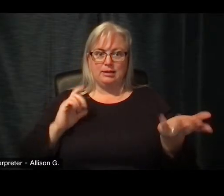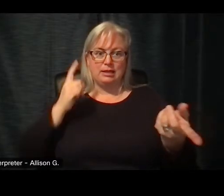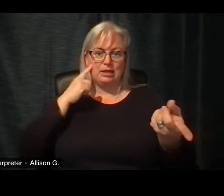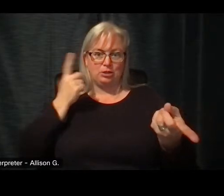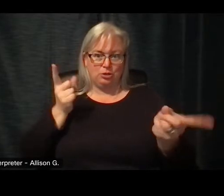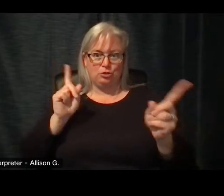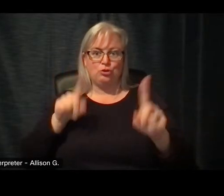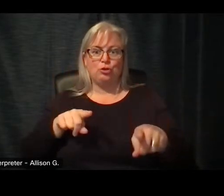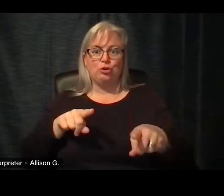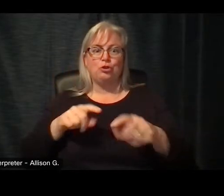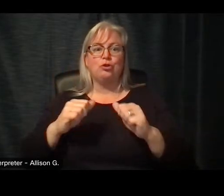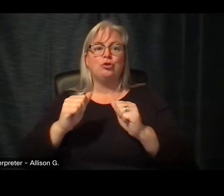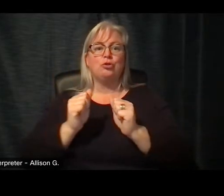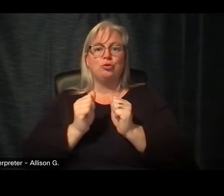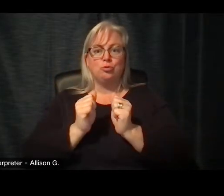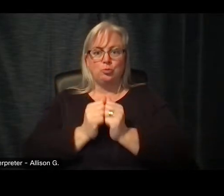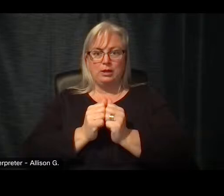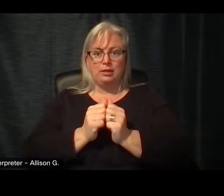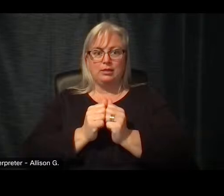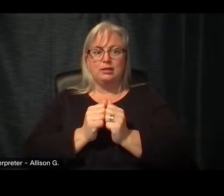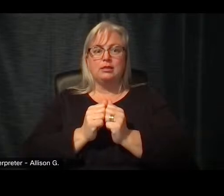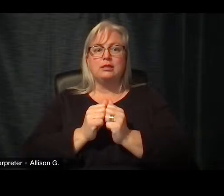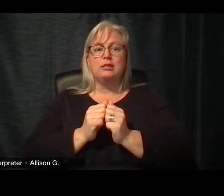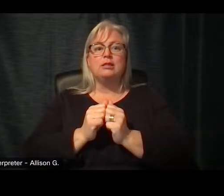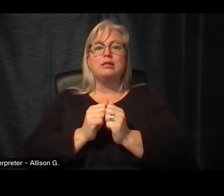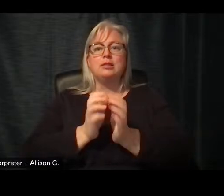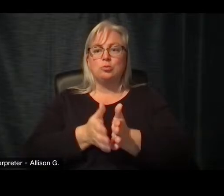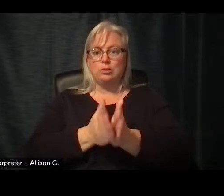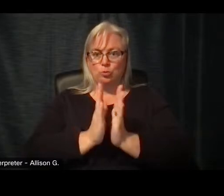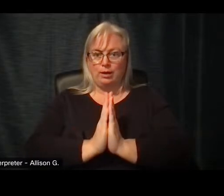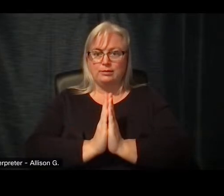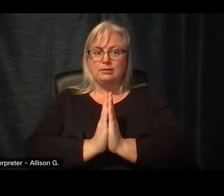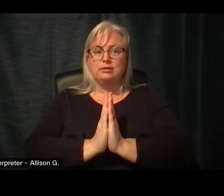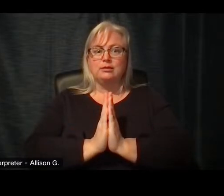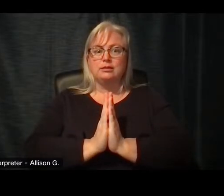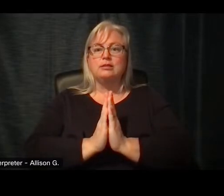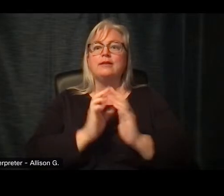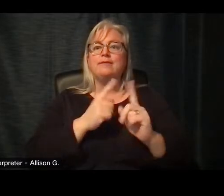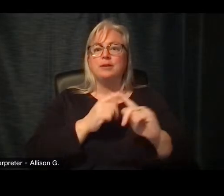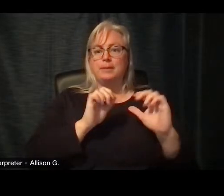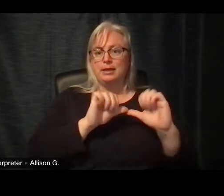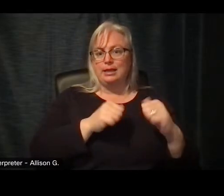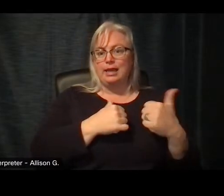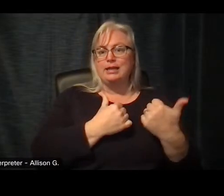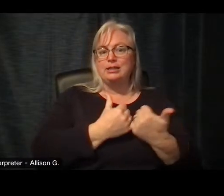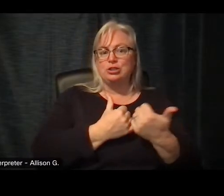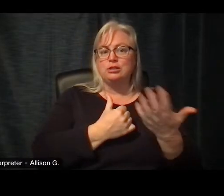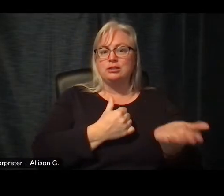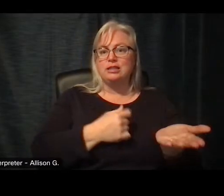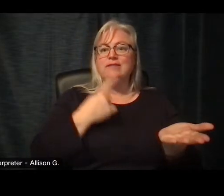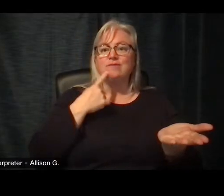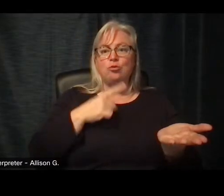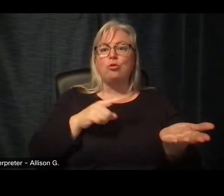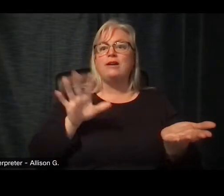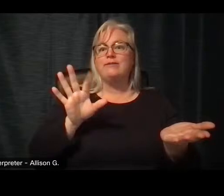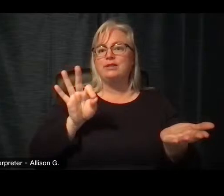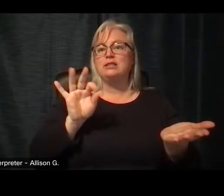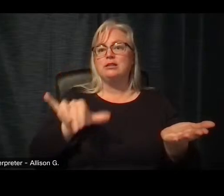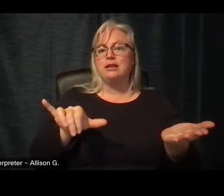concur with the requests from the agency for fiscal year